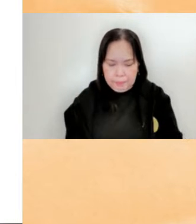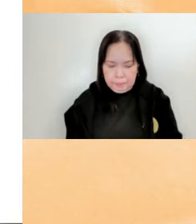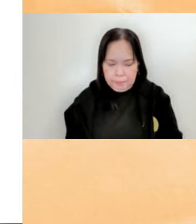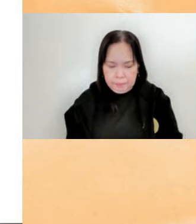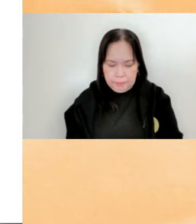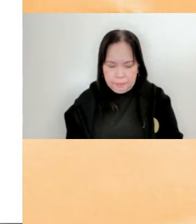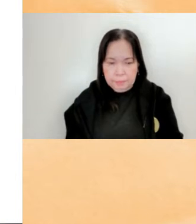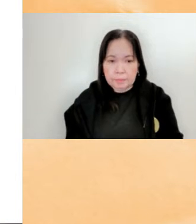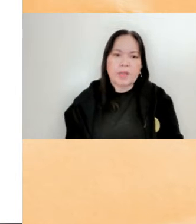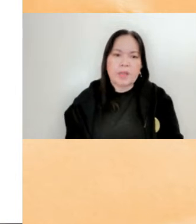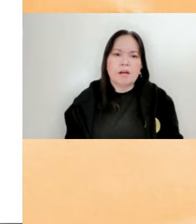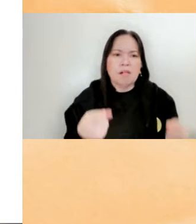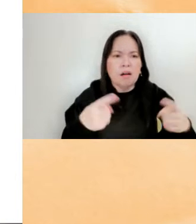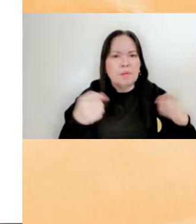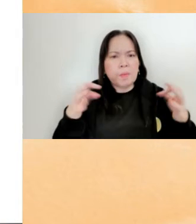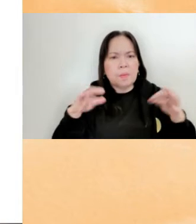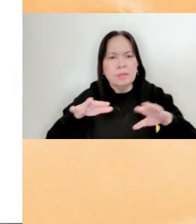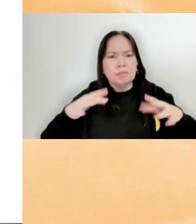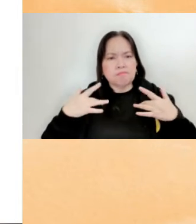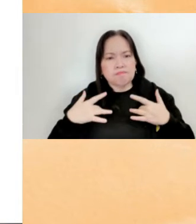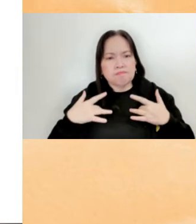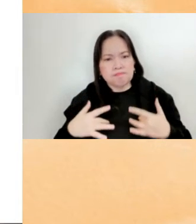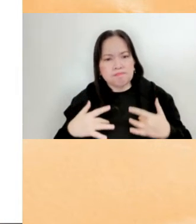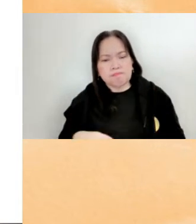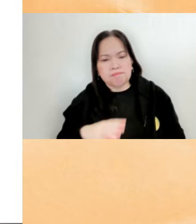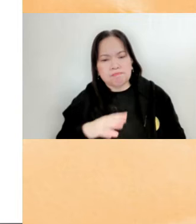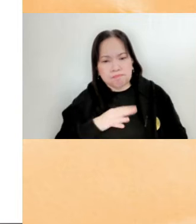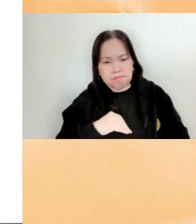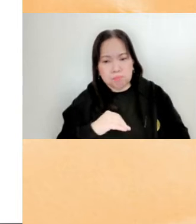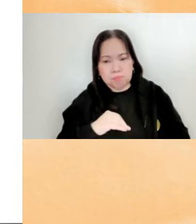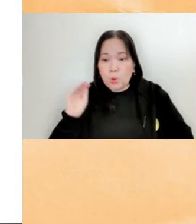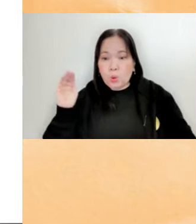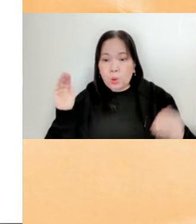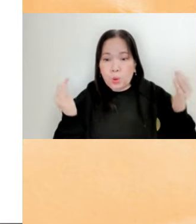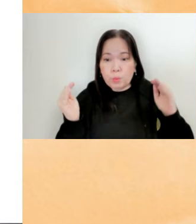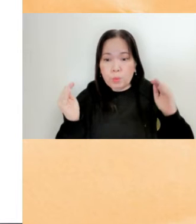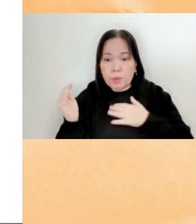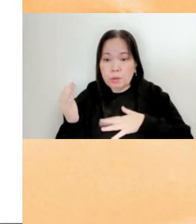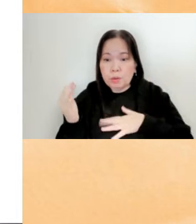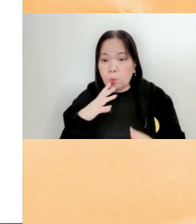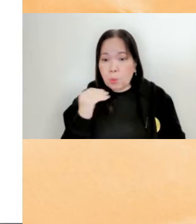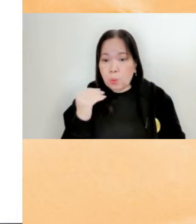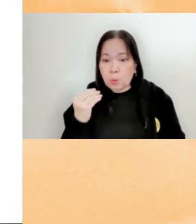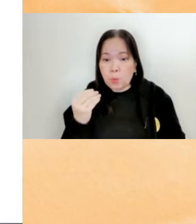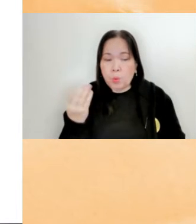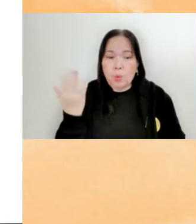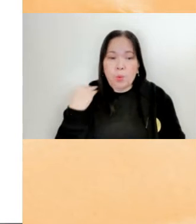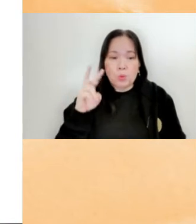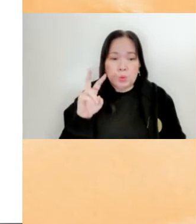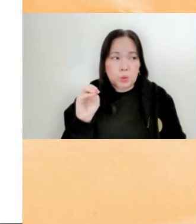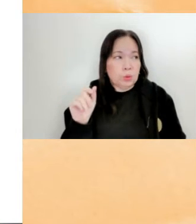incidence of depression has actually gone up in comparison to that done